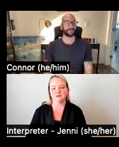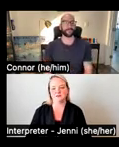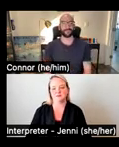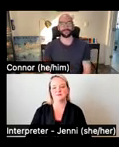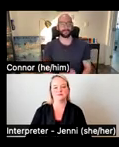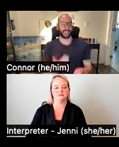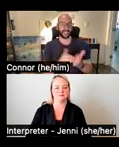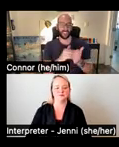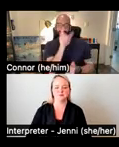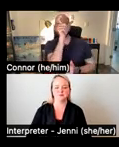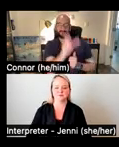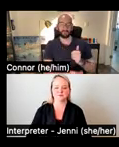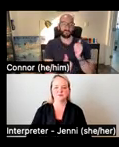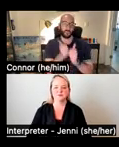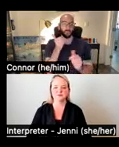are.